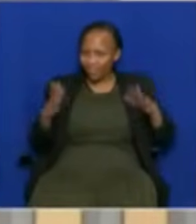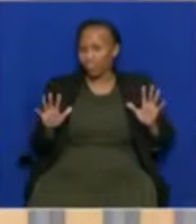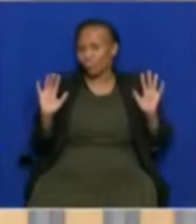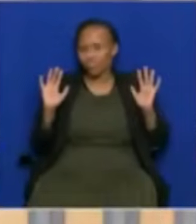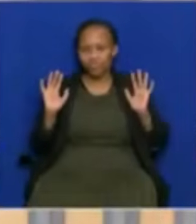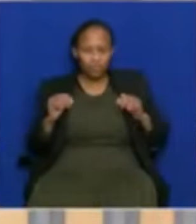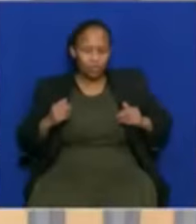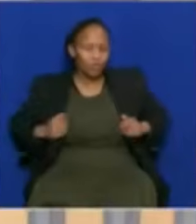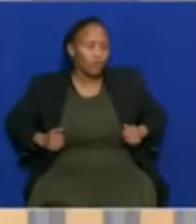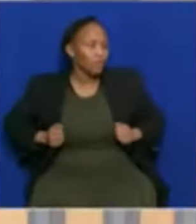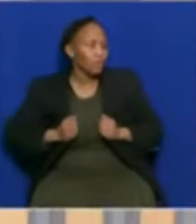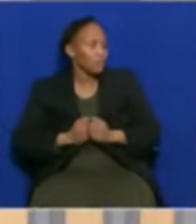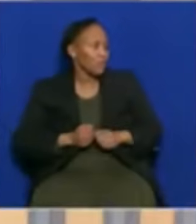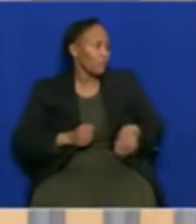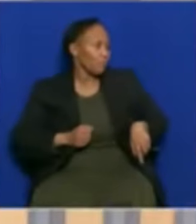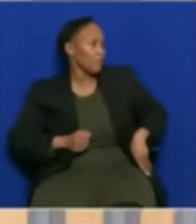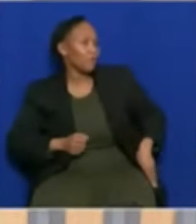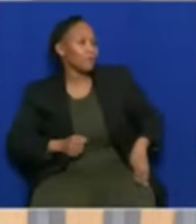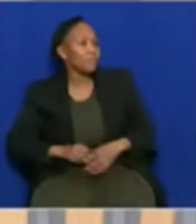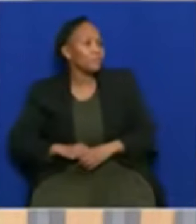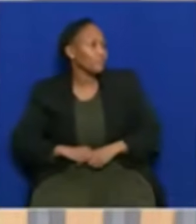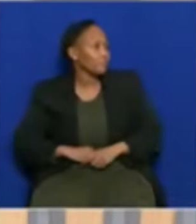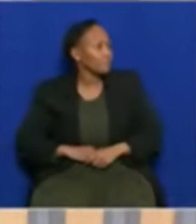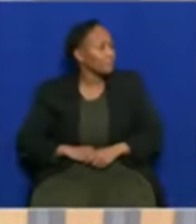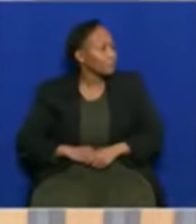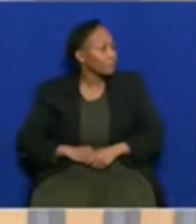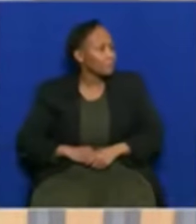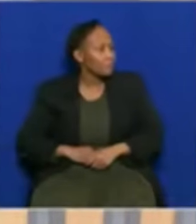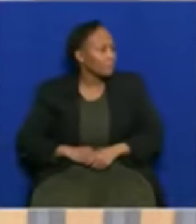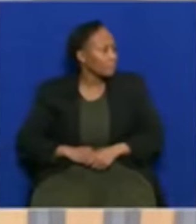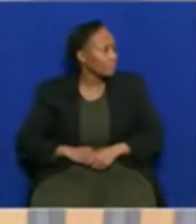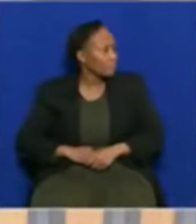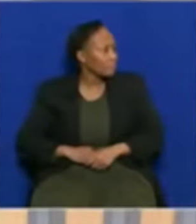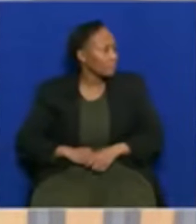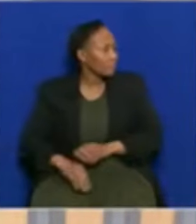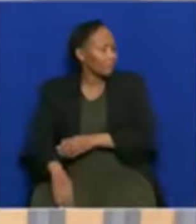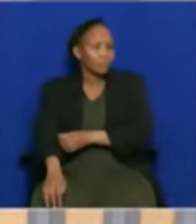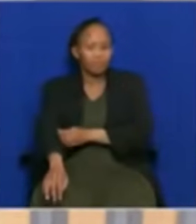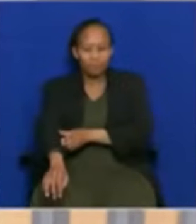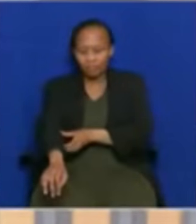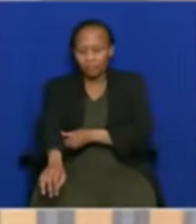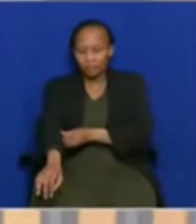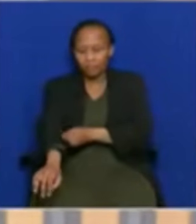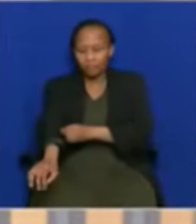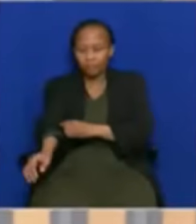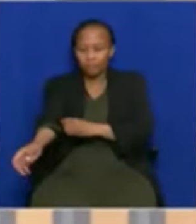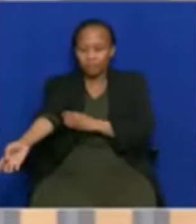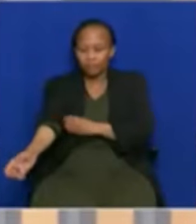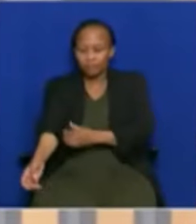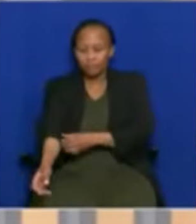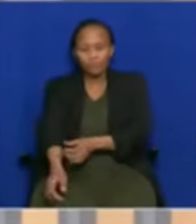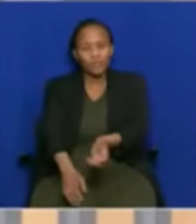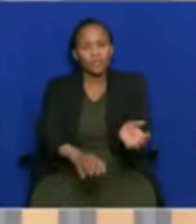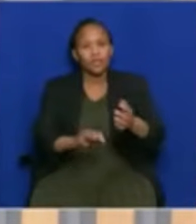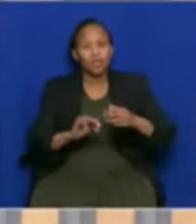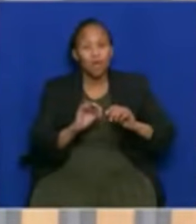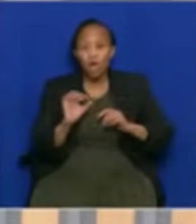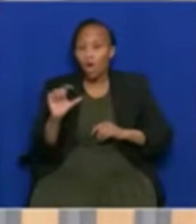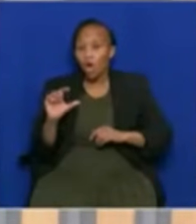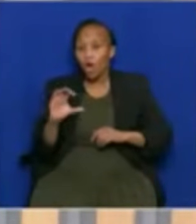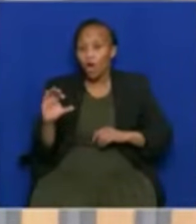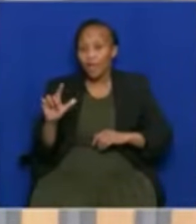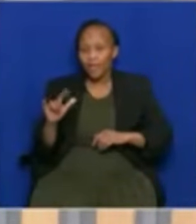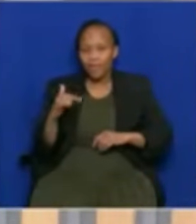think I owe you this explanation, Colonel. You